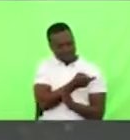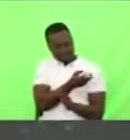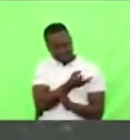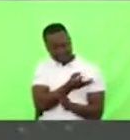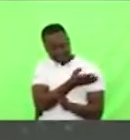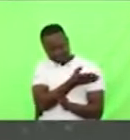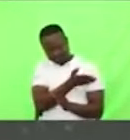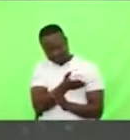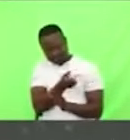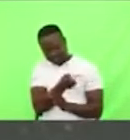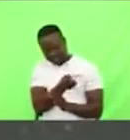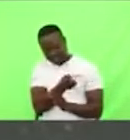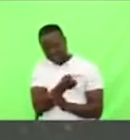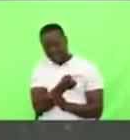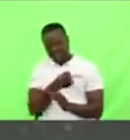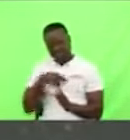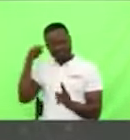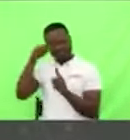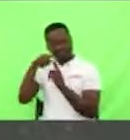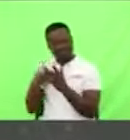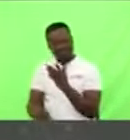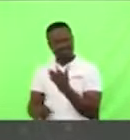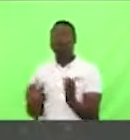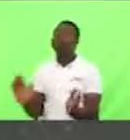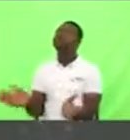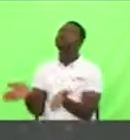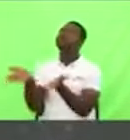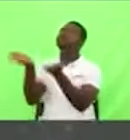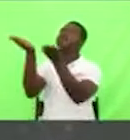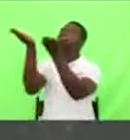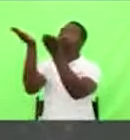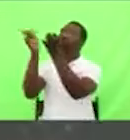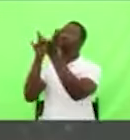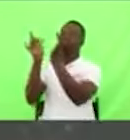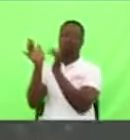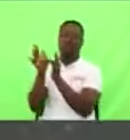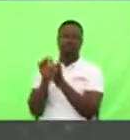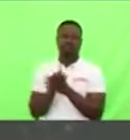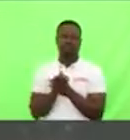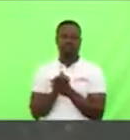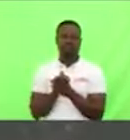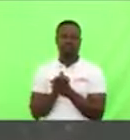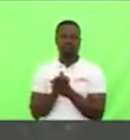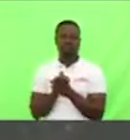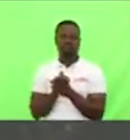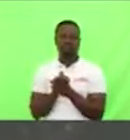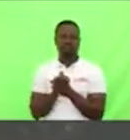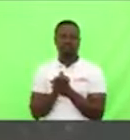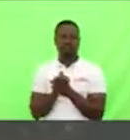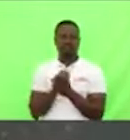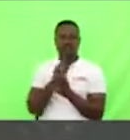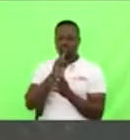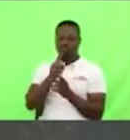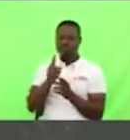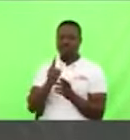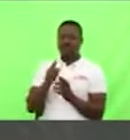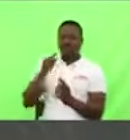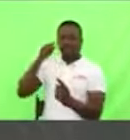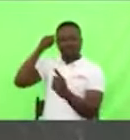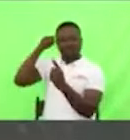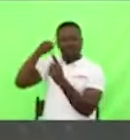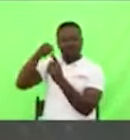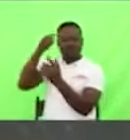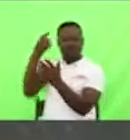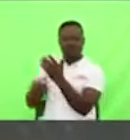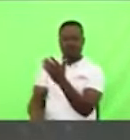has been to exalt Jesus. And my whole overarching aim is that